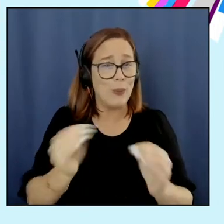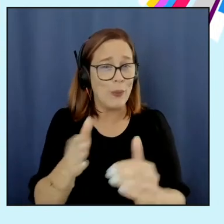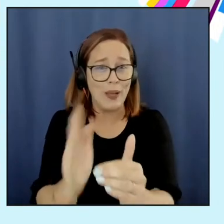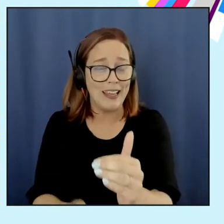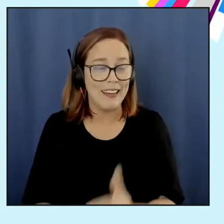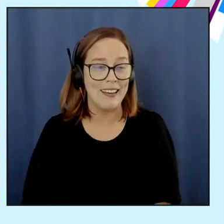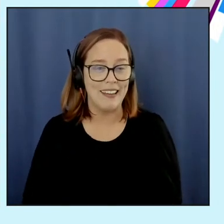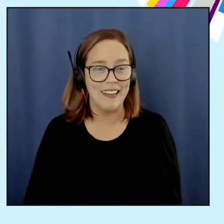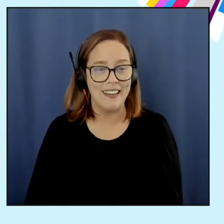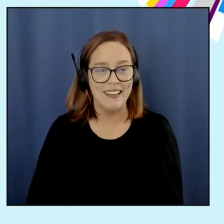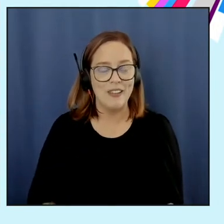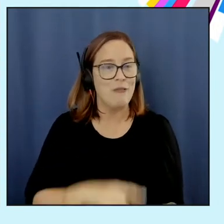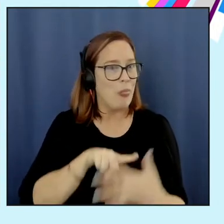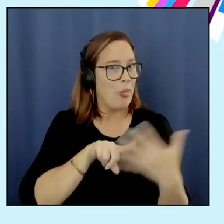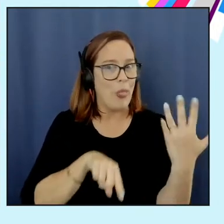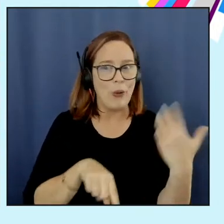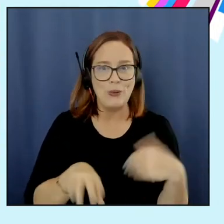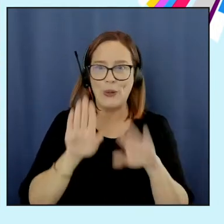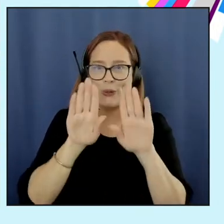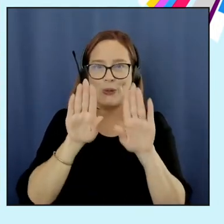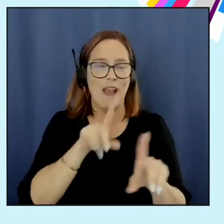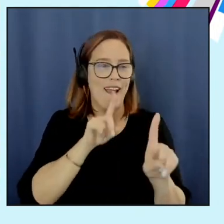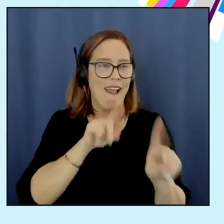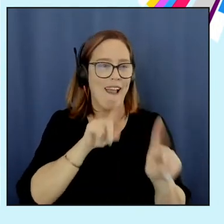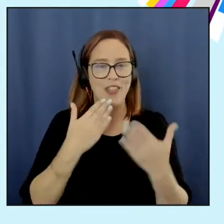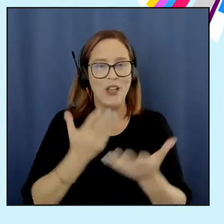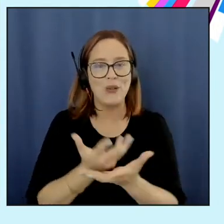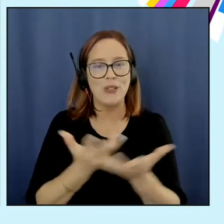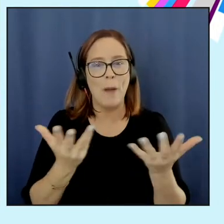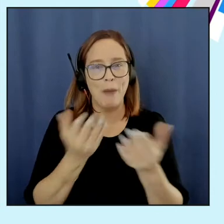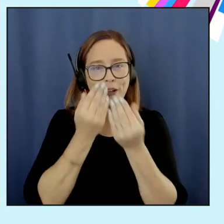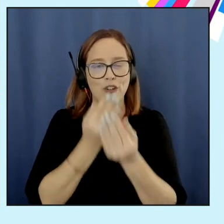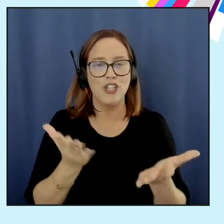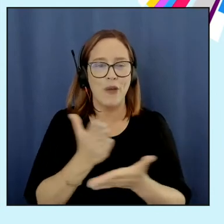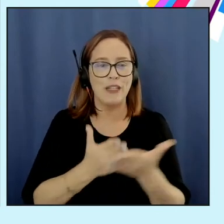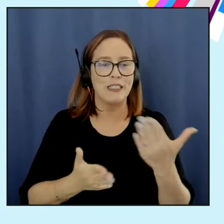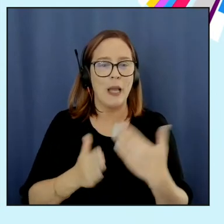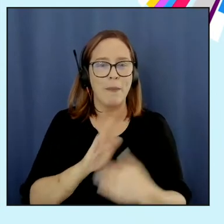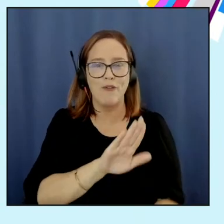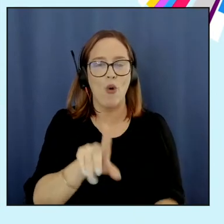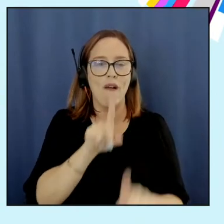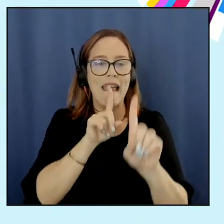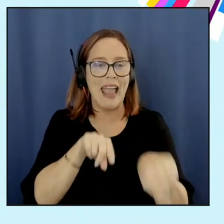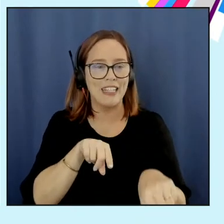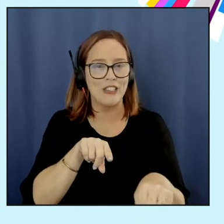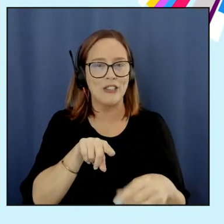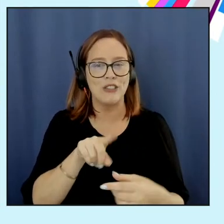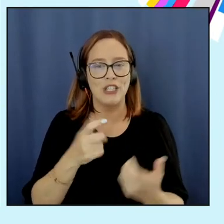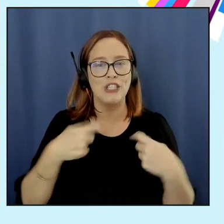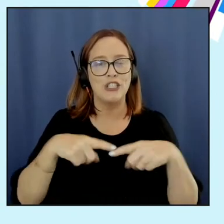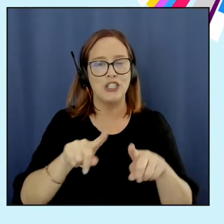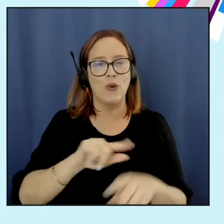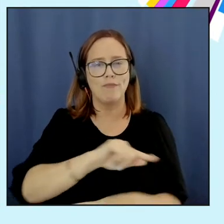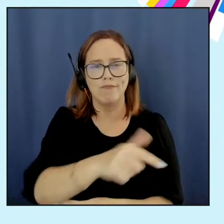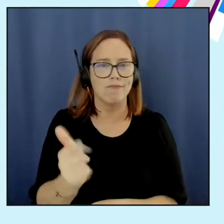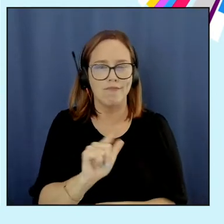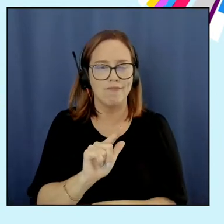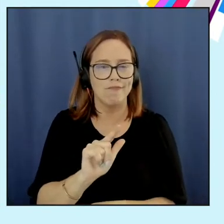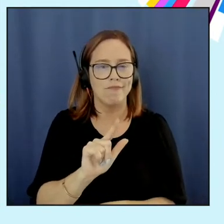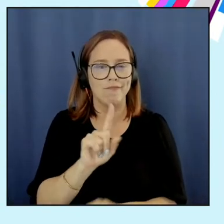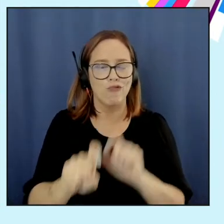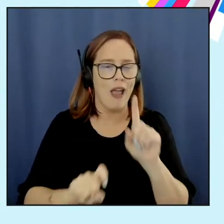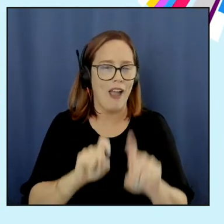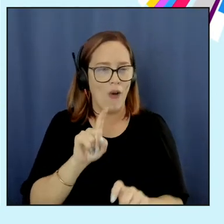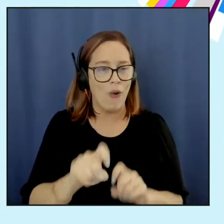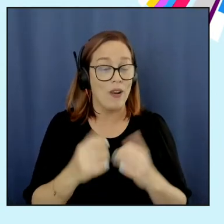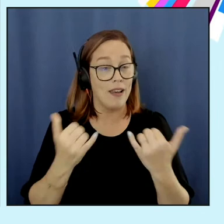Those are all great. Thank you all so much for sharing some of those answers to the lightning round. Well, now that we've all been better acquainted with